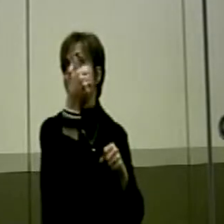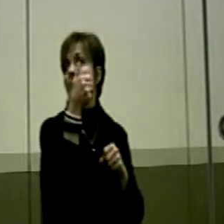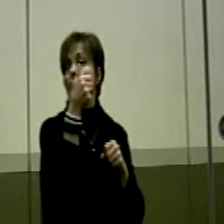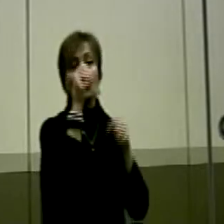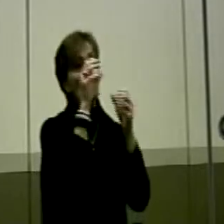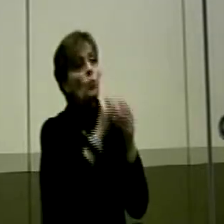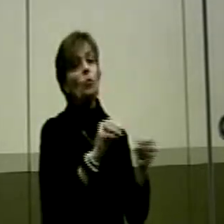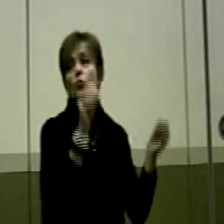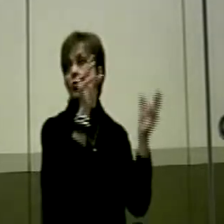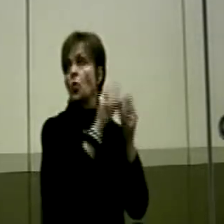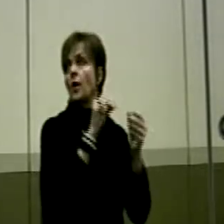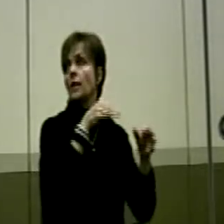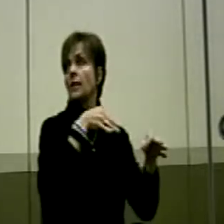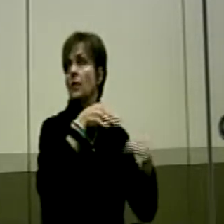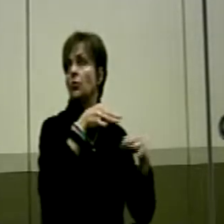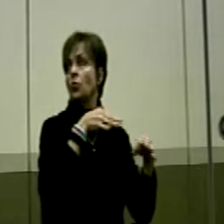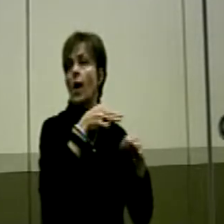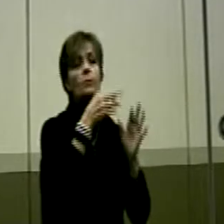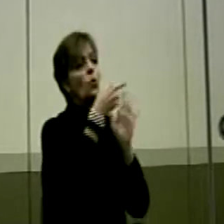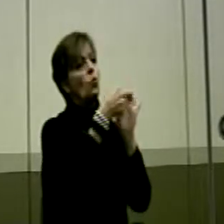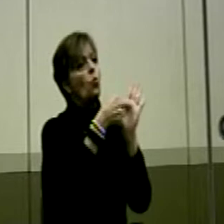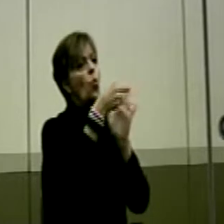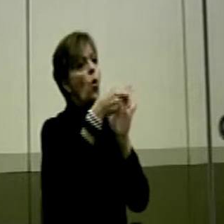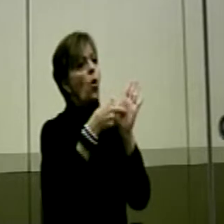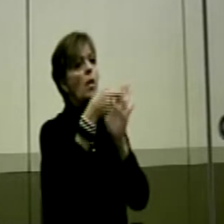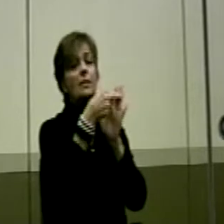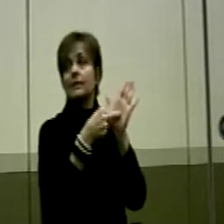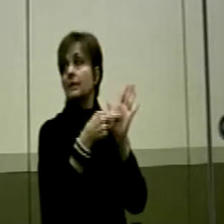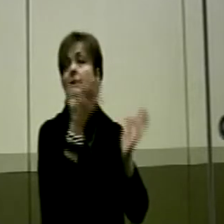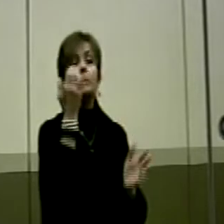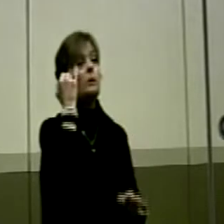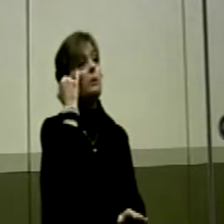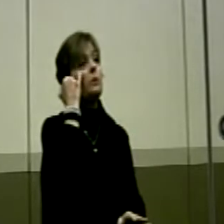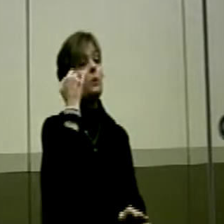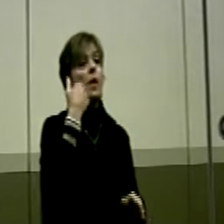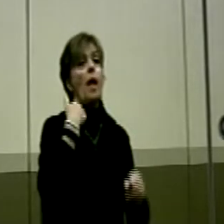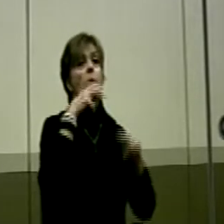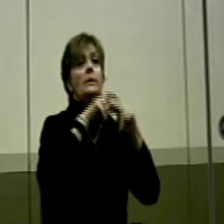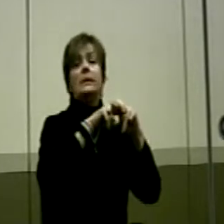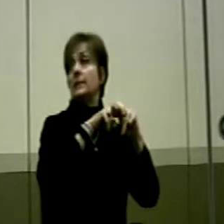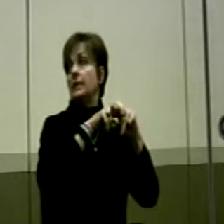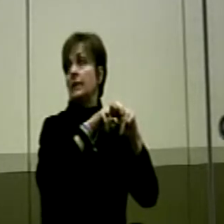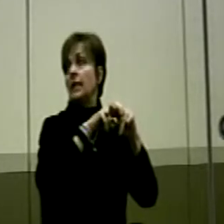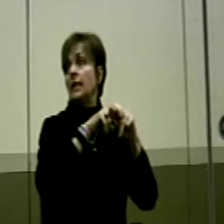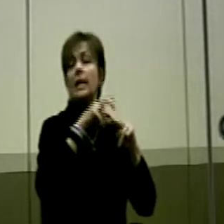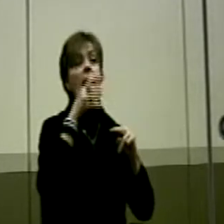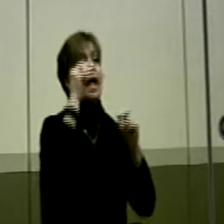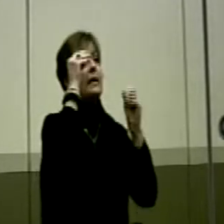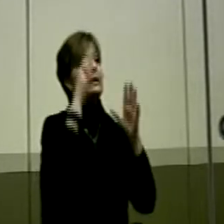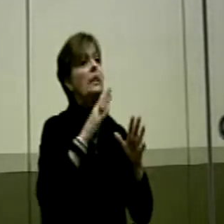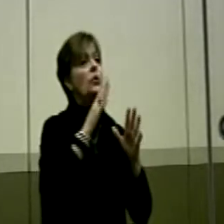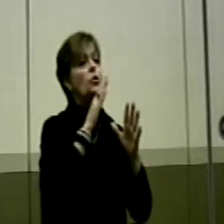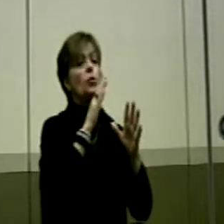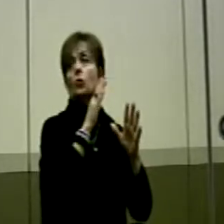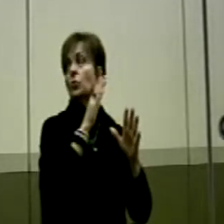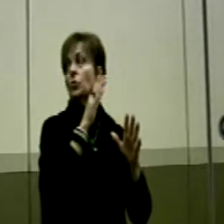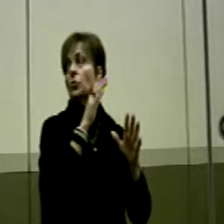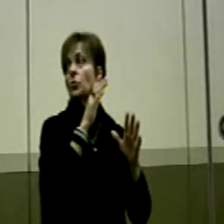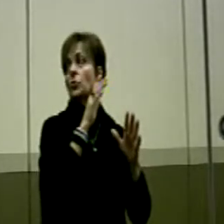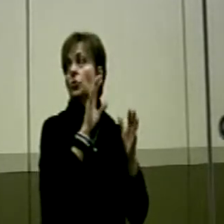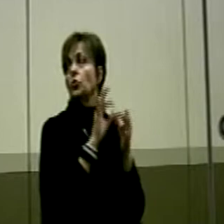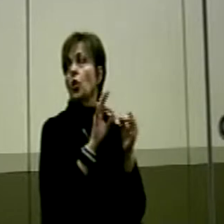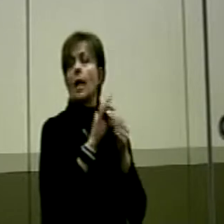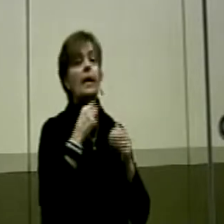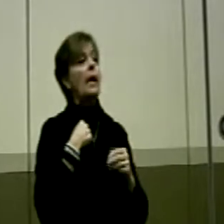good. I was thinking along those lines too, as far as that they talks about what he needs to do in order to get the